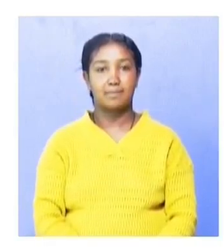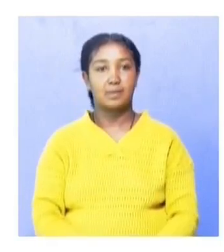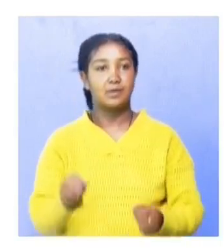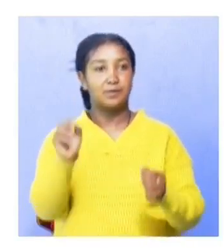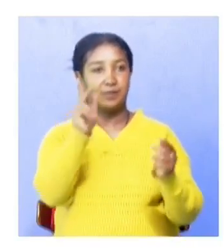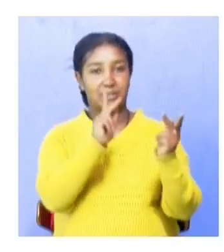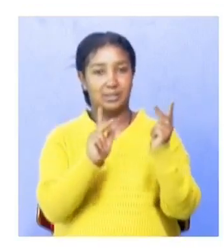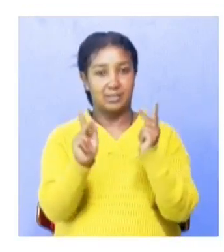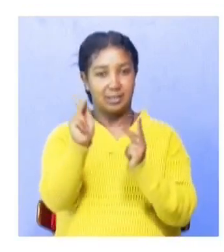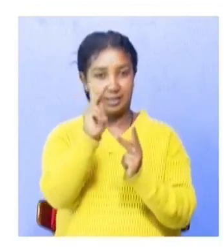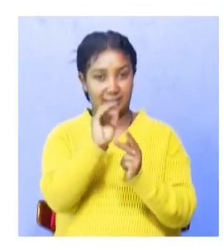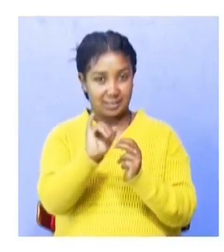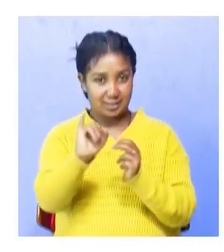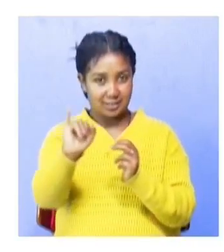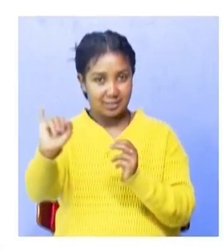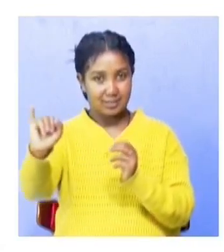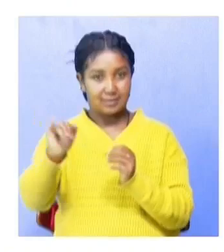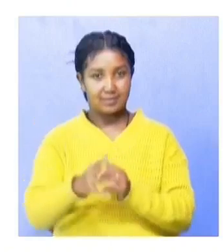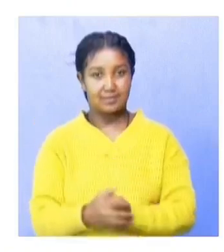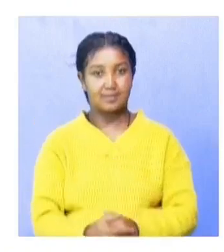visiting